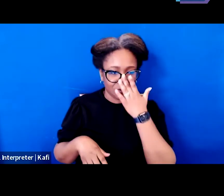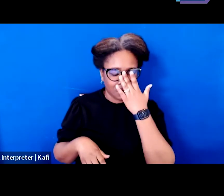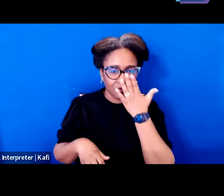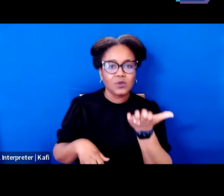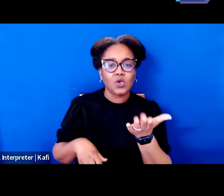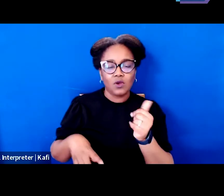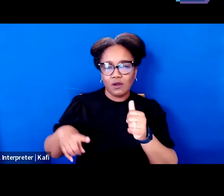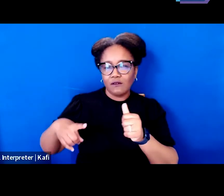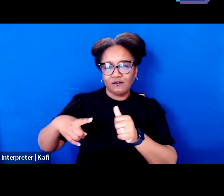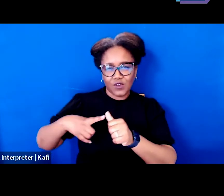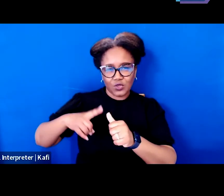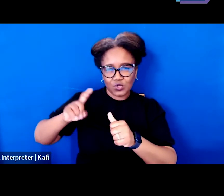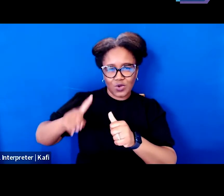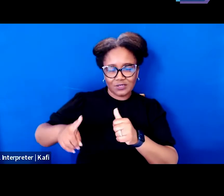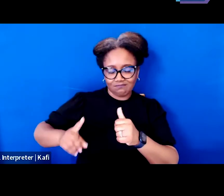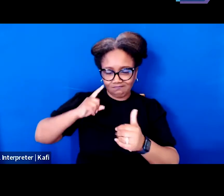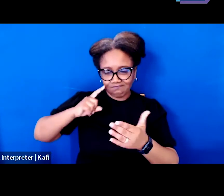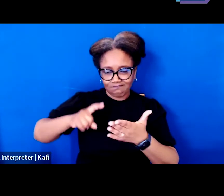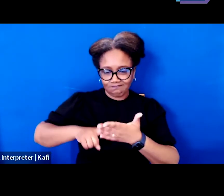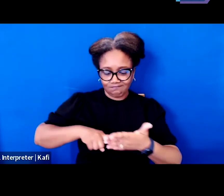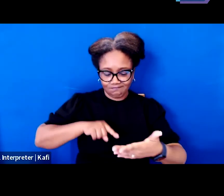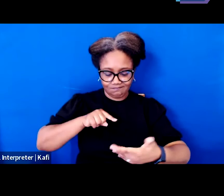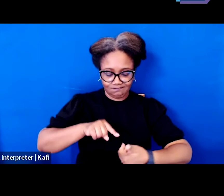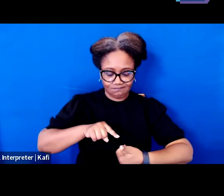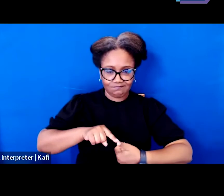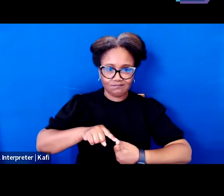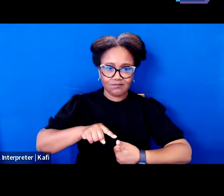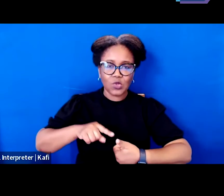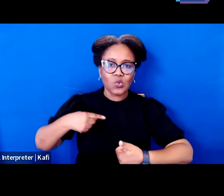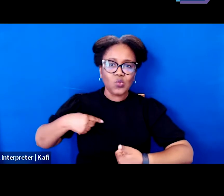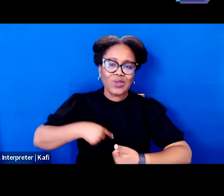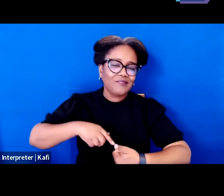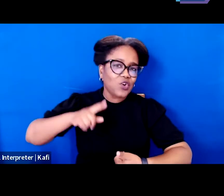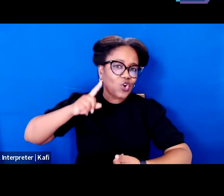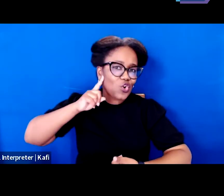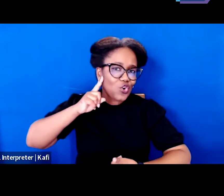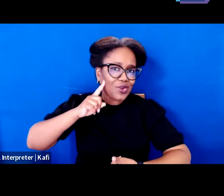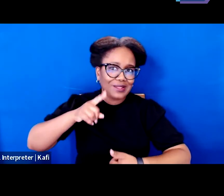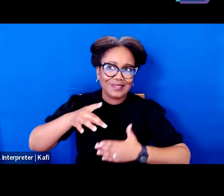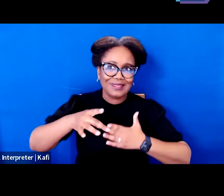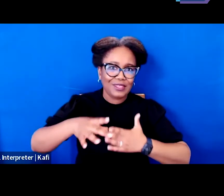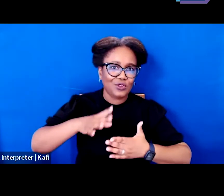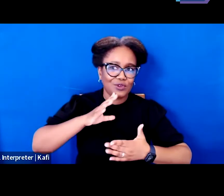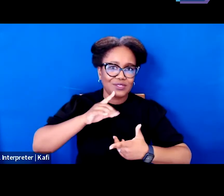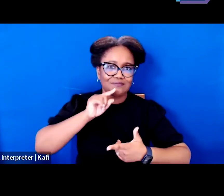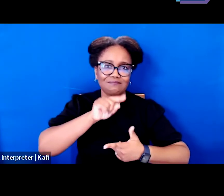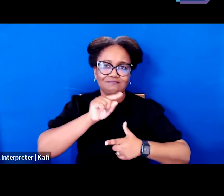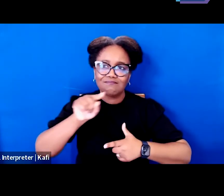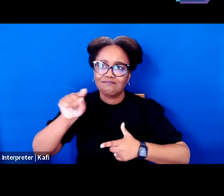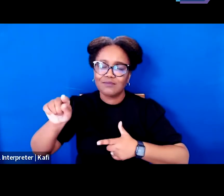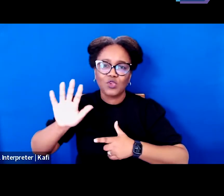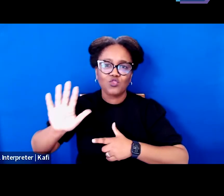we have heard from leaders speaking from your experiences in different communities. How do we move in solidarity across